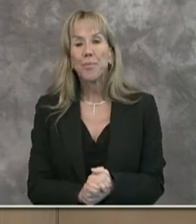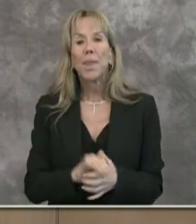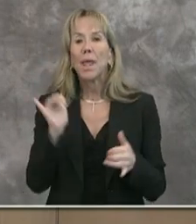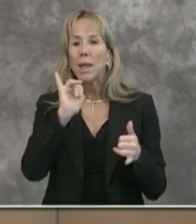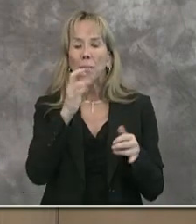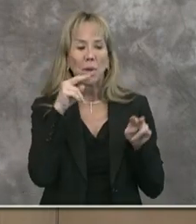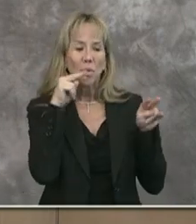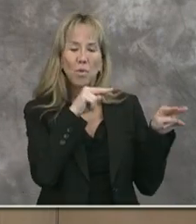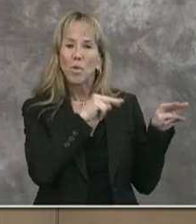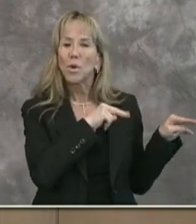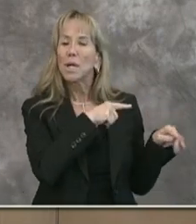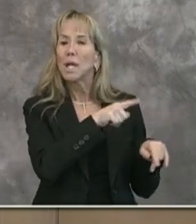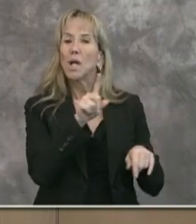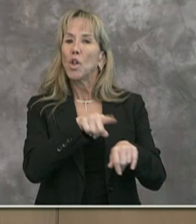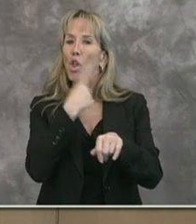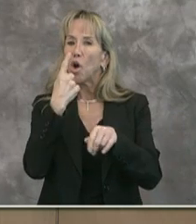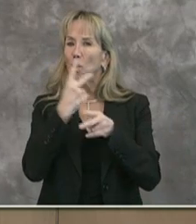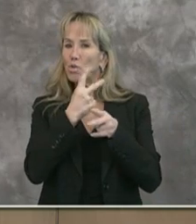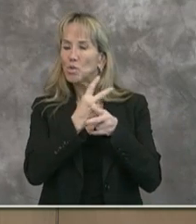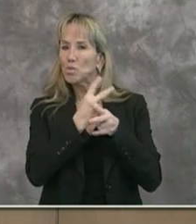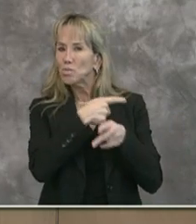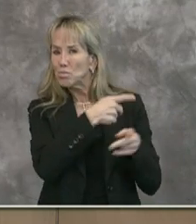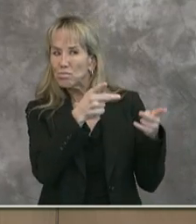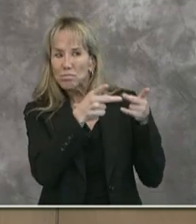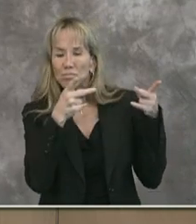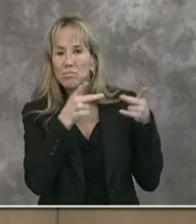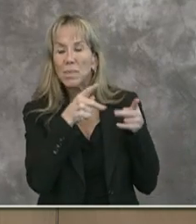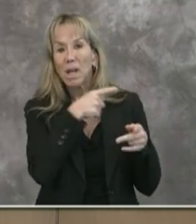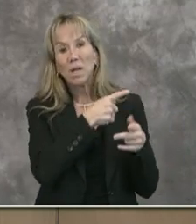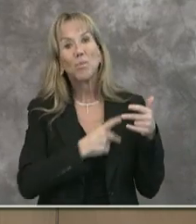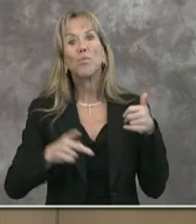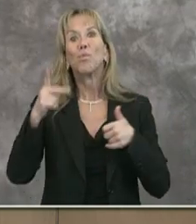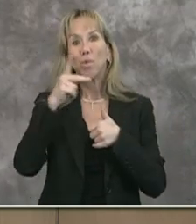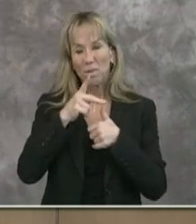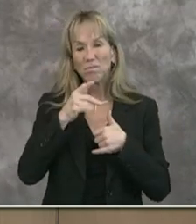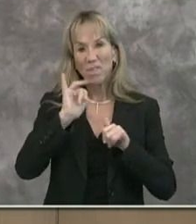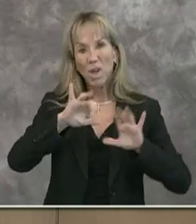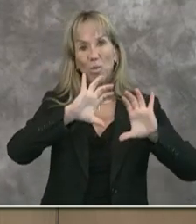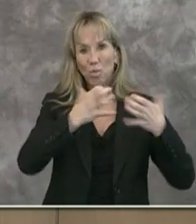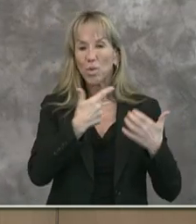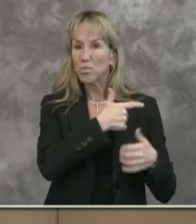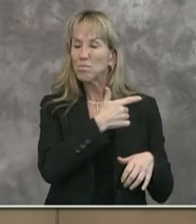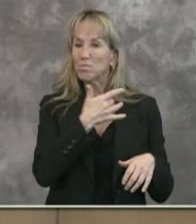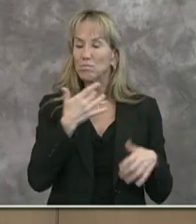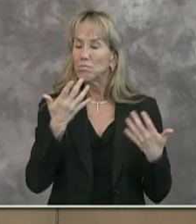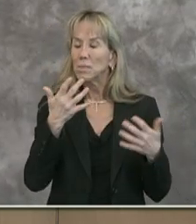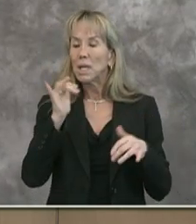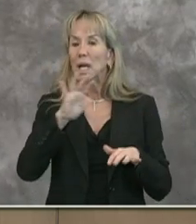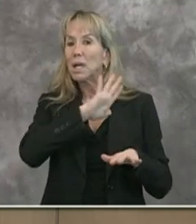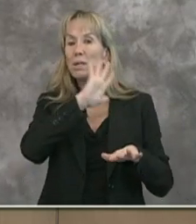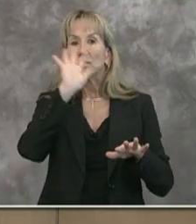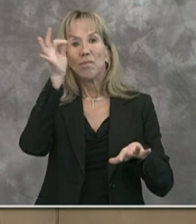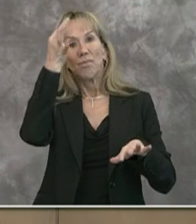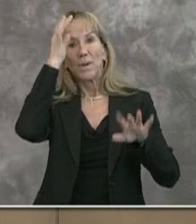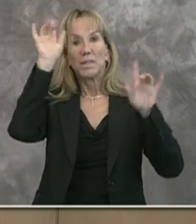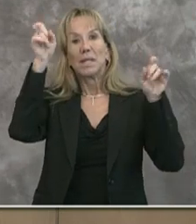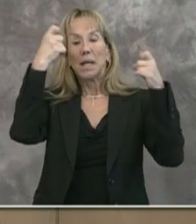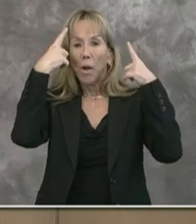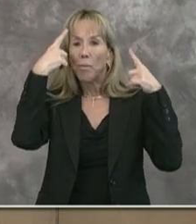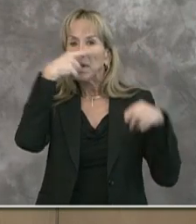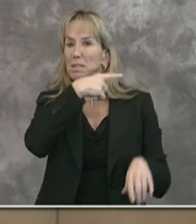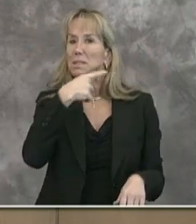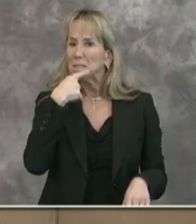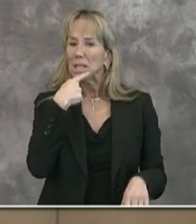long-term care facilities, which is a priority group in the federal government's prioritized